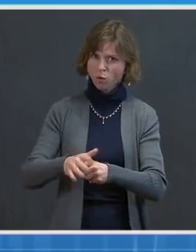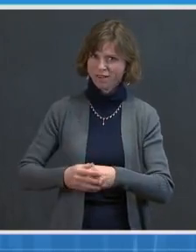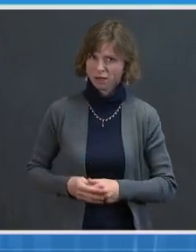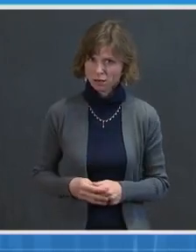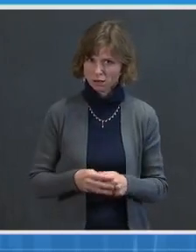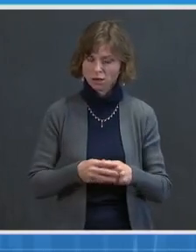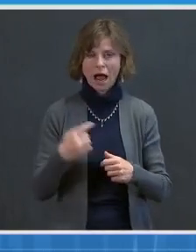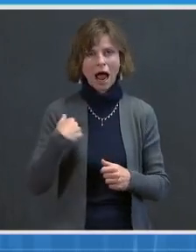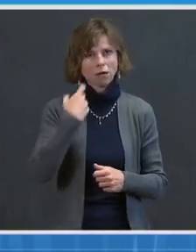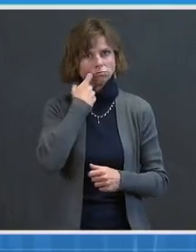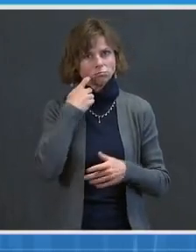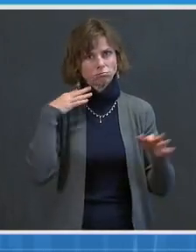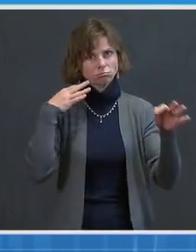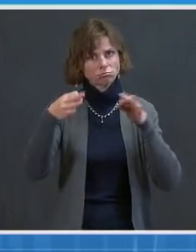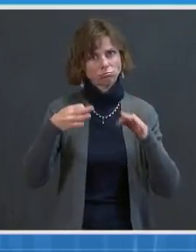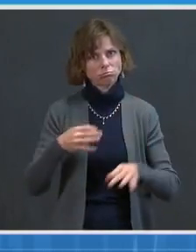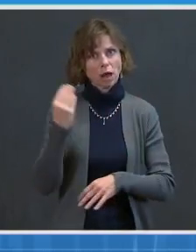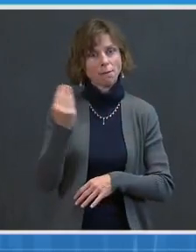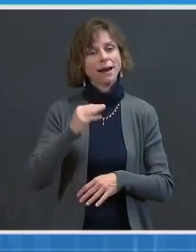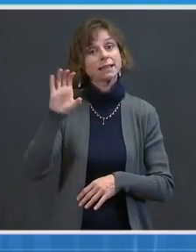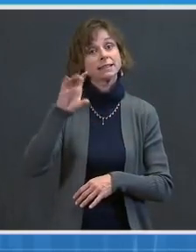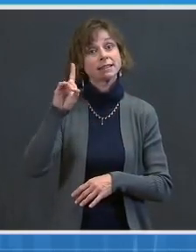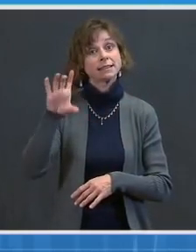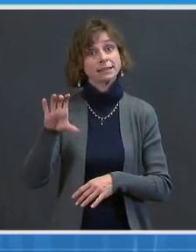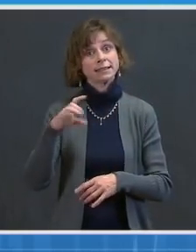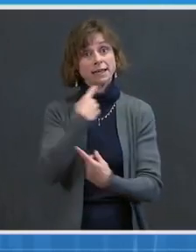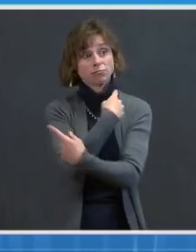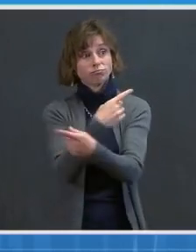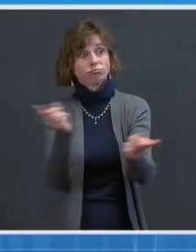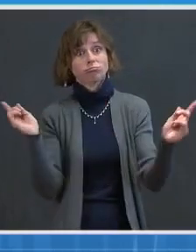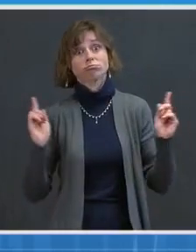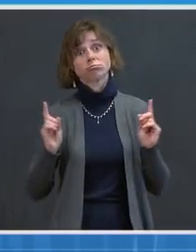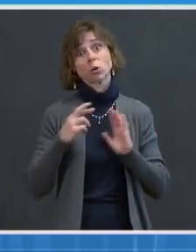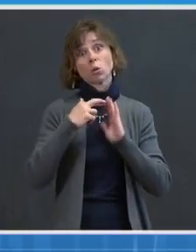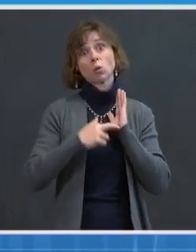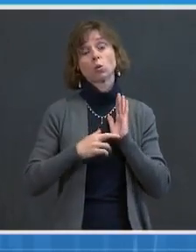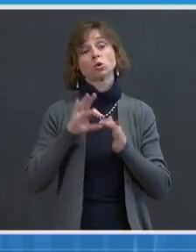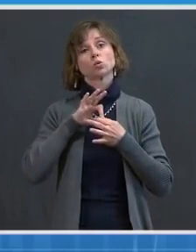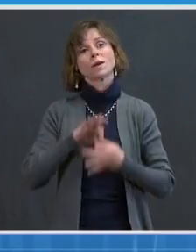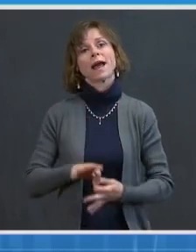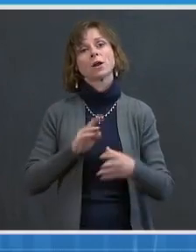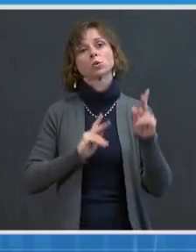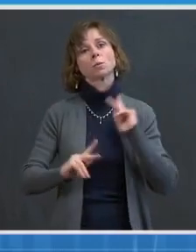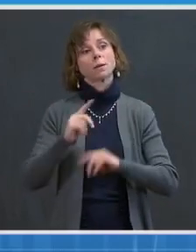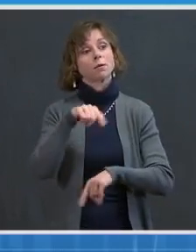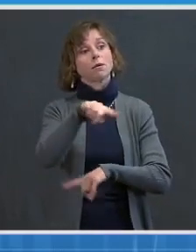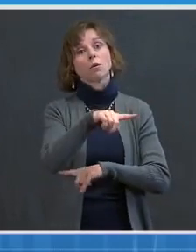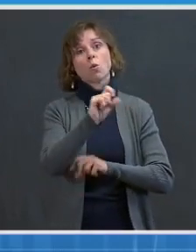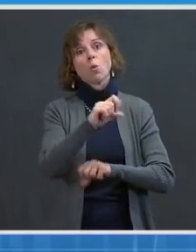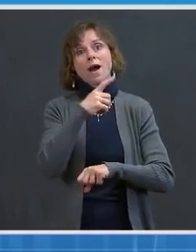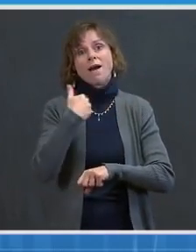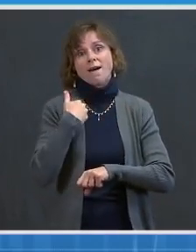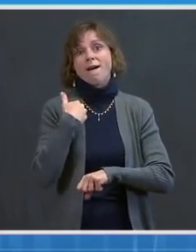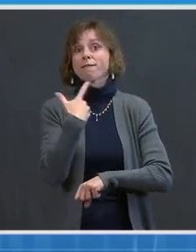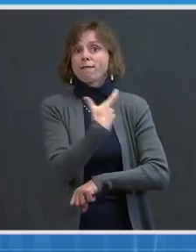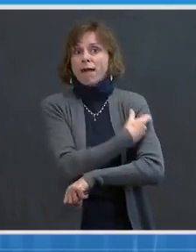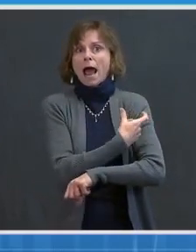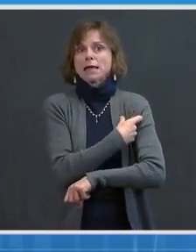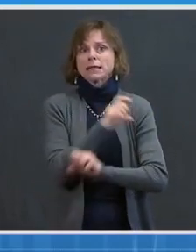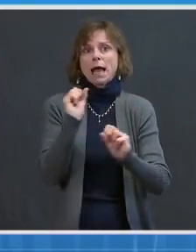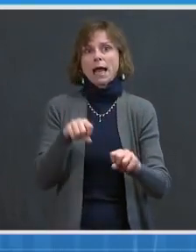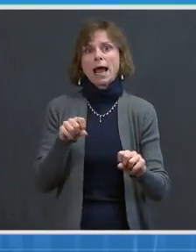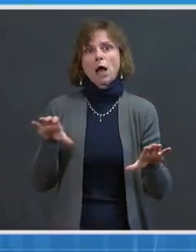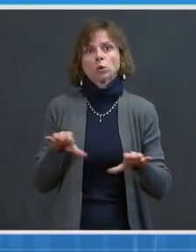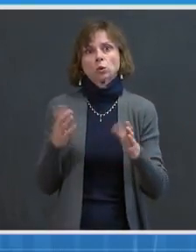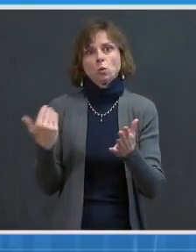on Monday, CDC released initial guidance on activities fully vaccinated people can resume safely while limiting risks to